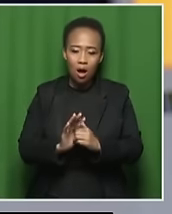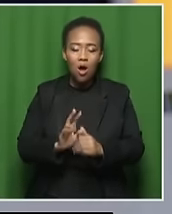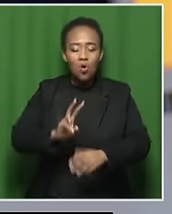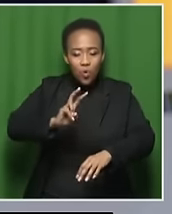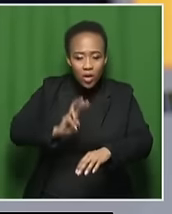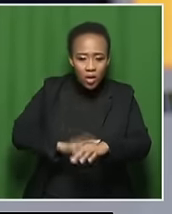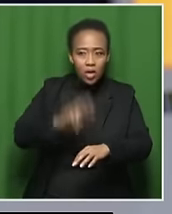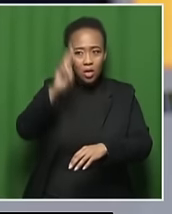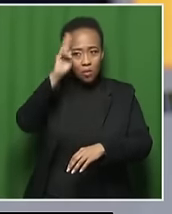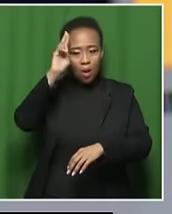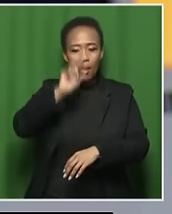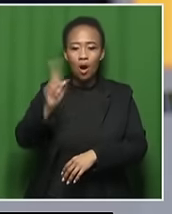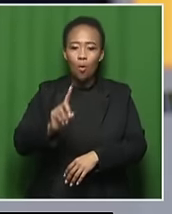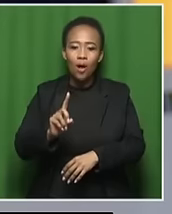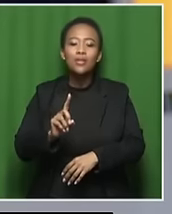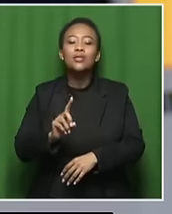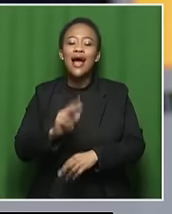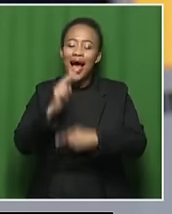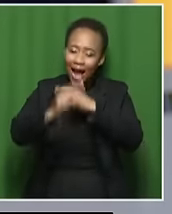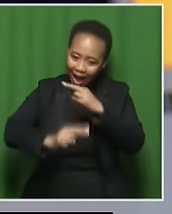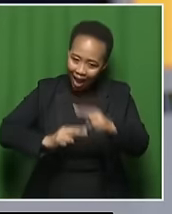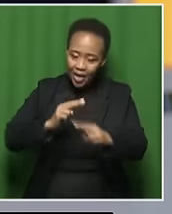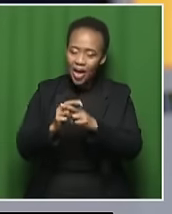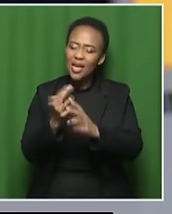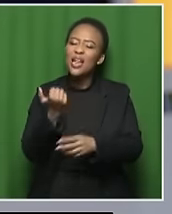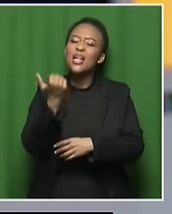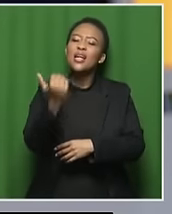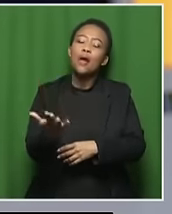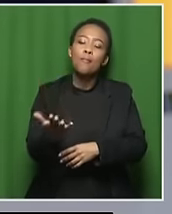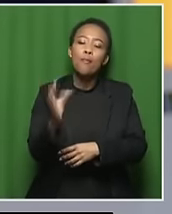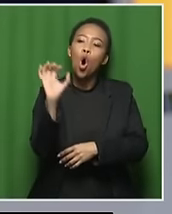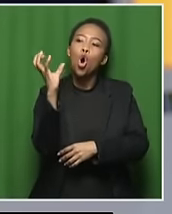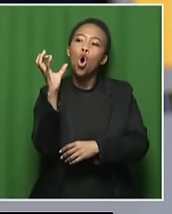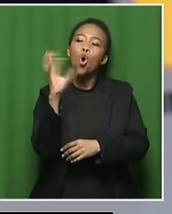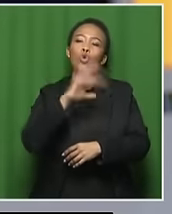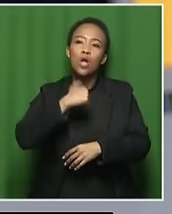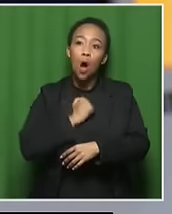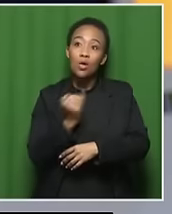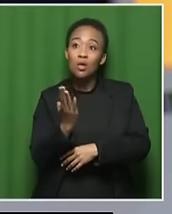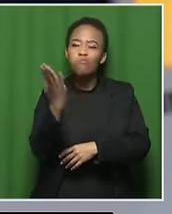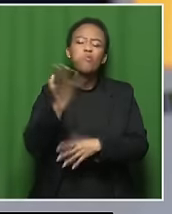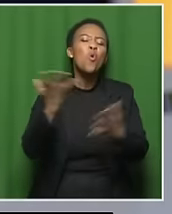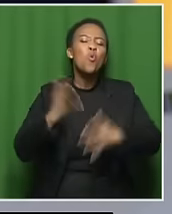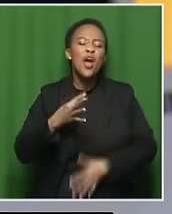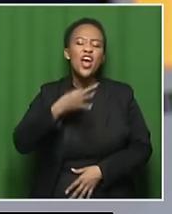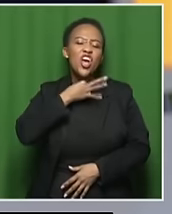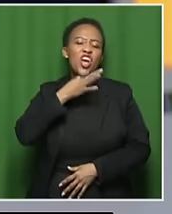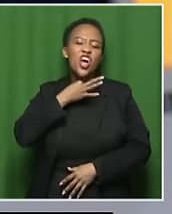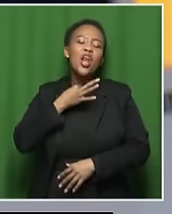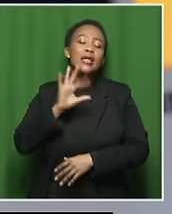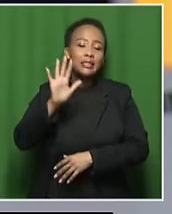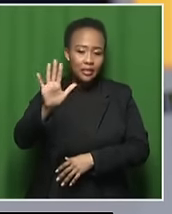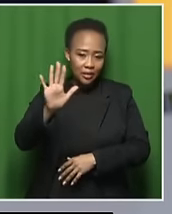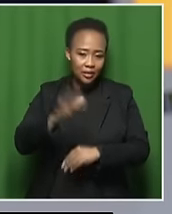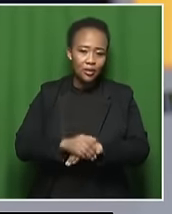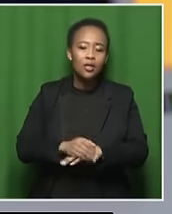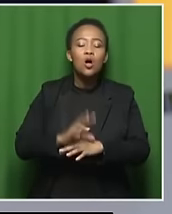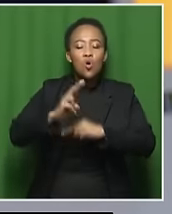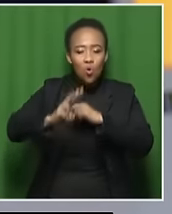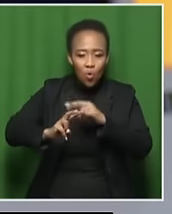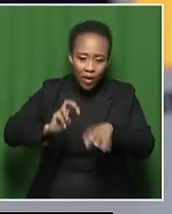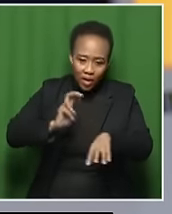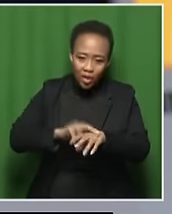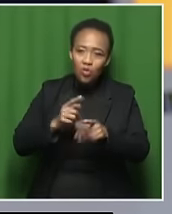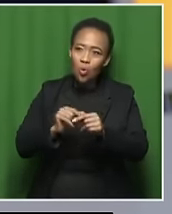to reclaim our gold that is in England. We need to also go for reparations